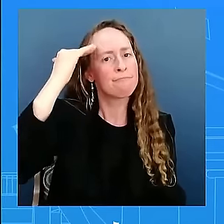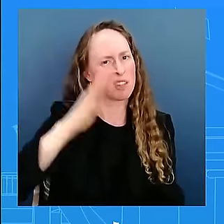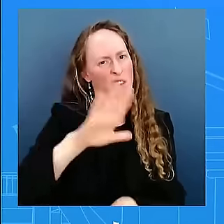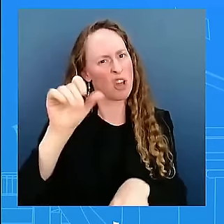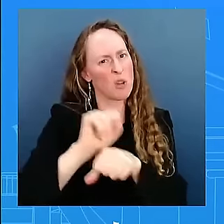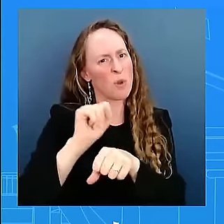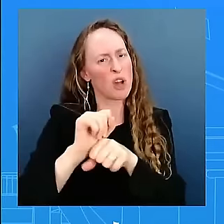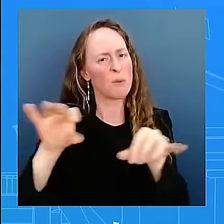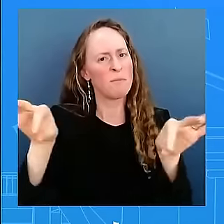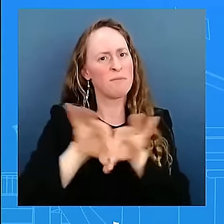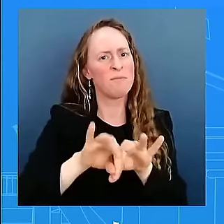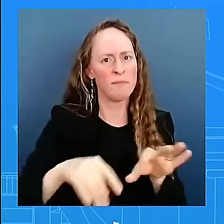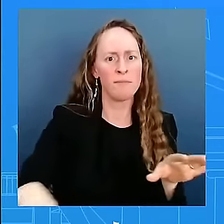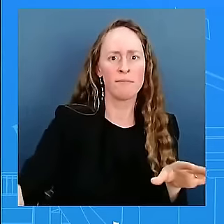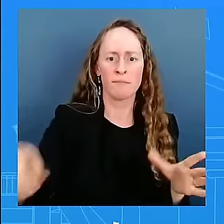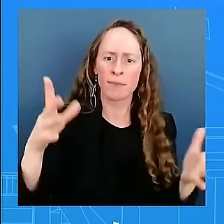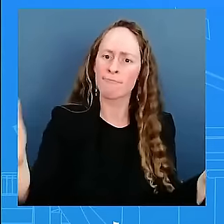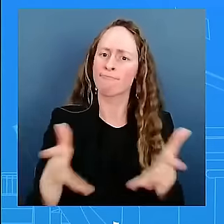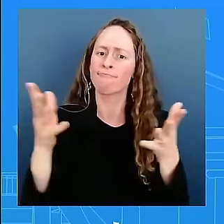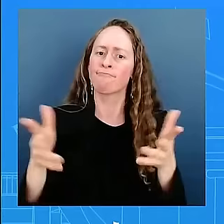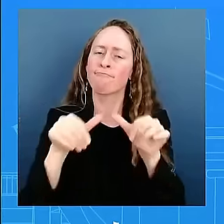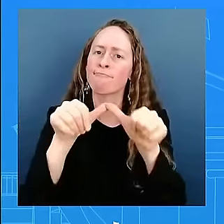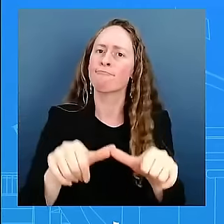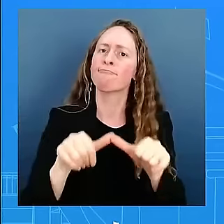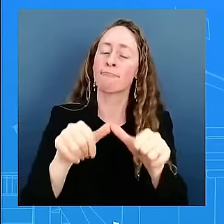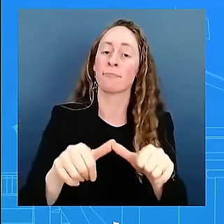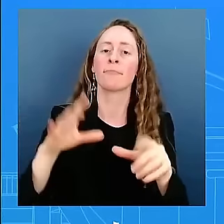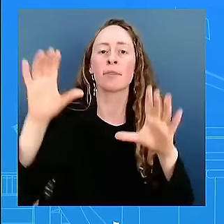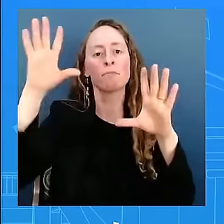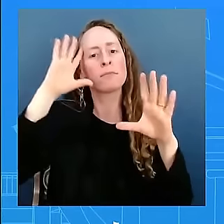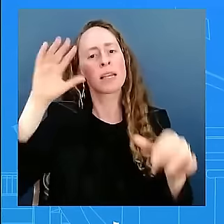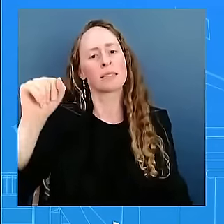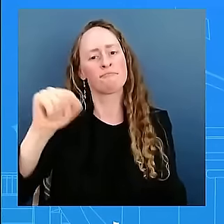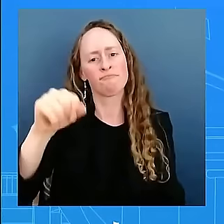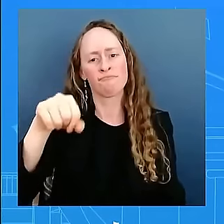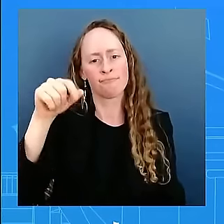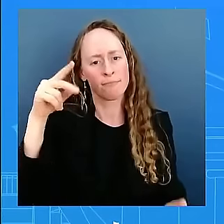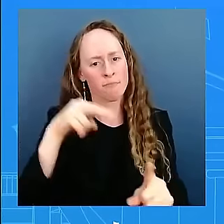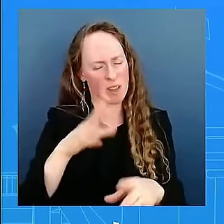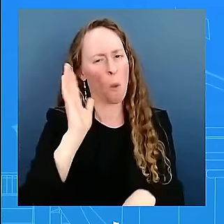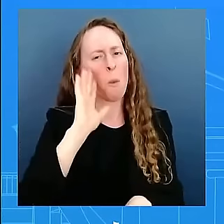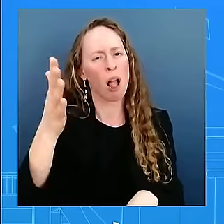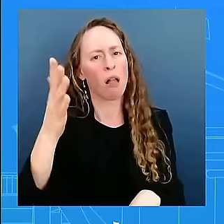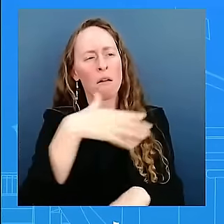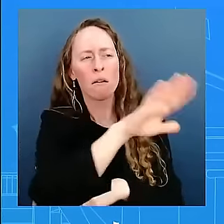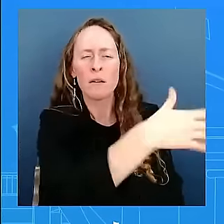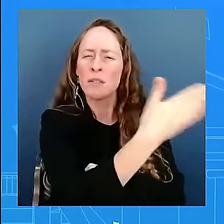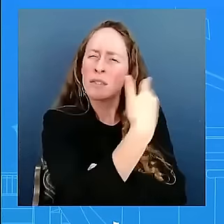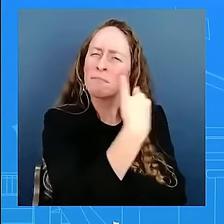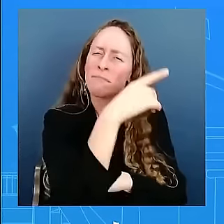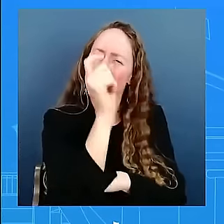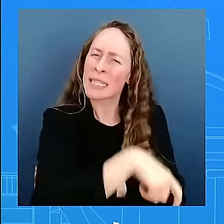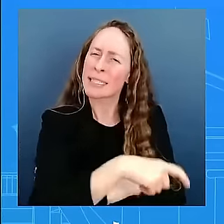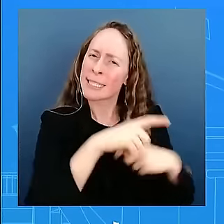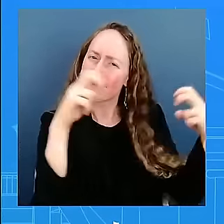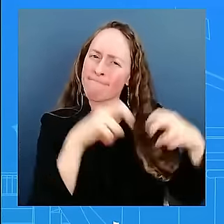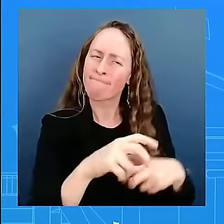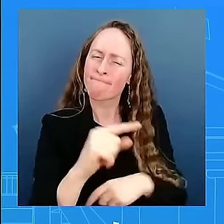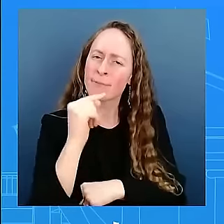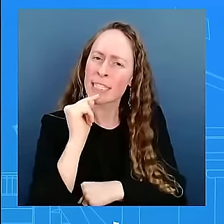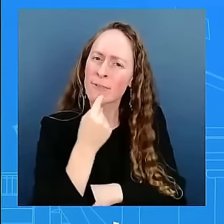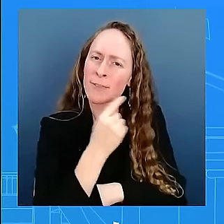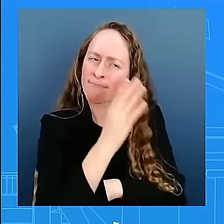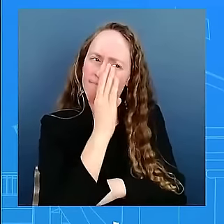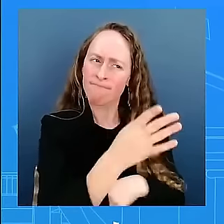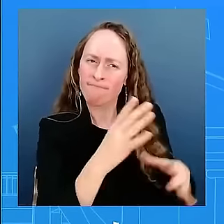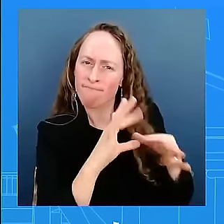And the president has those tough conversations with leaders that he meets privately, and we've been very clear publicly about supporting